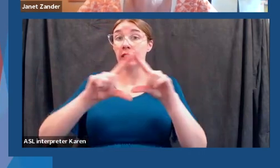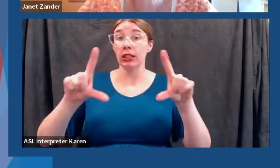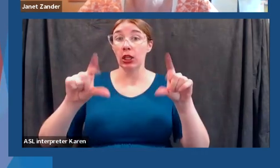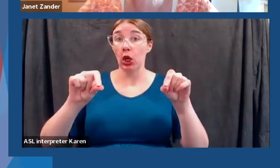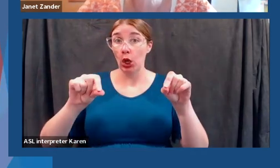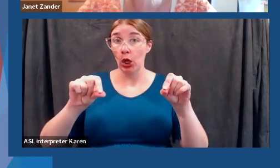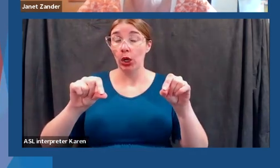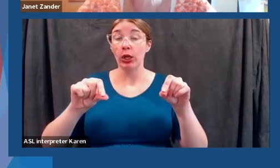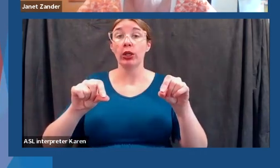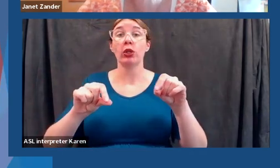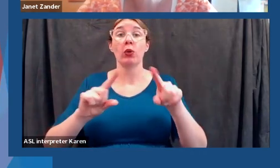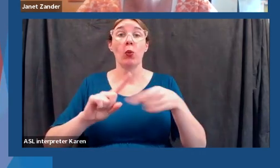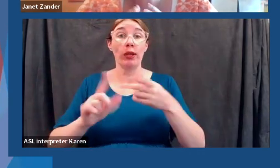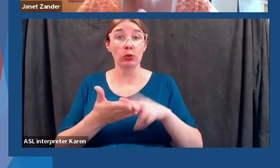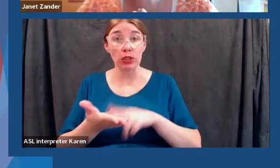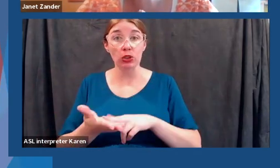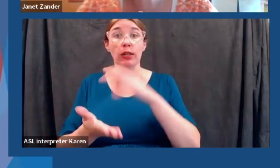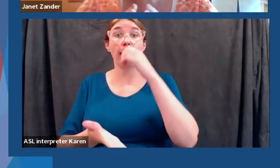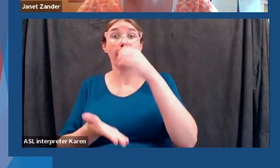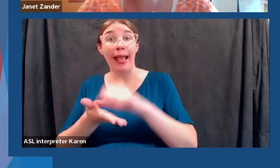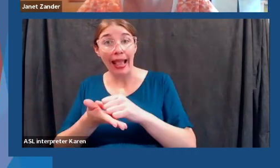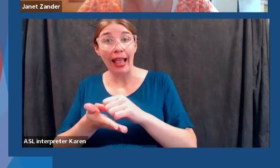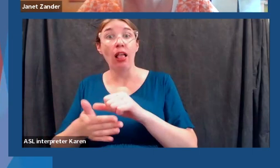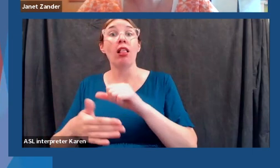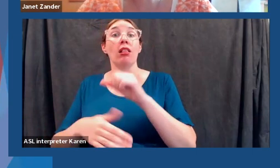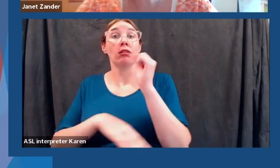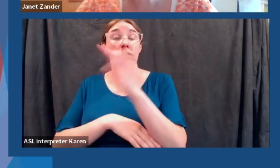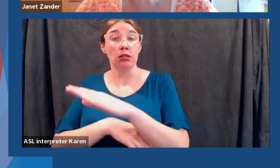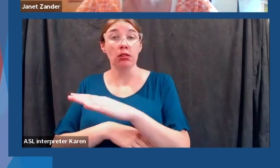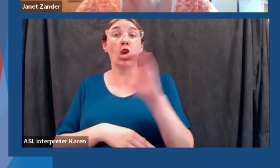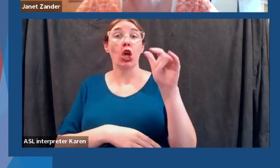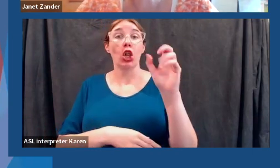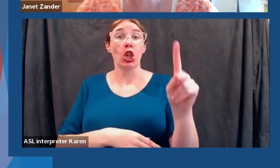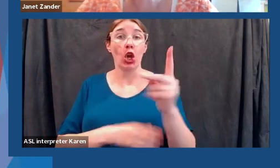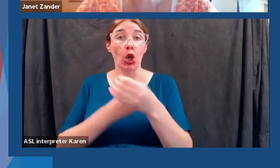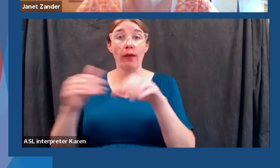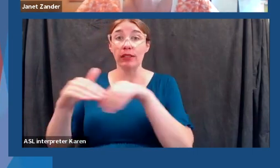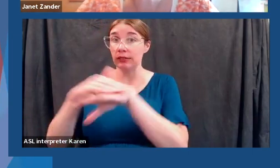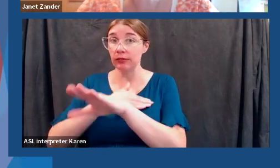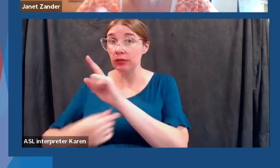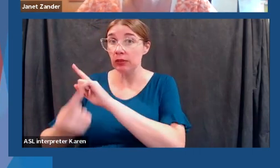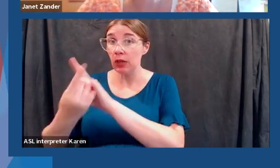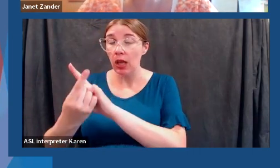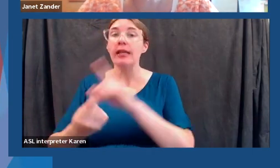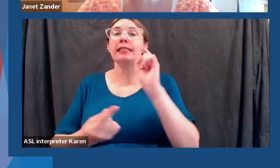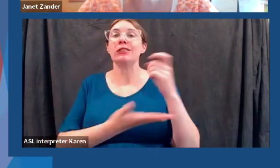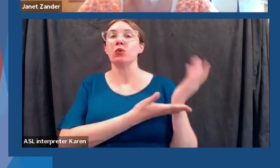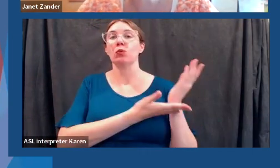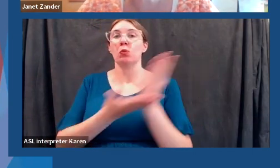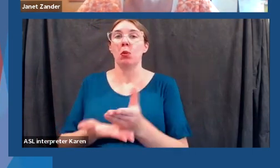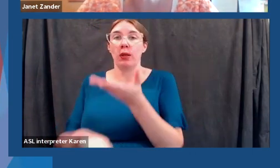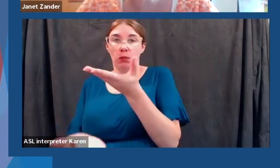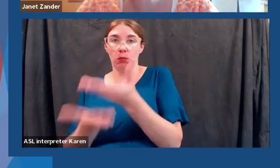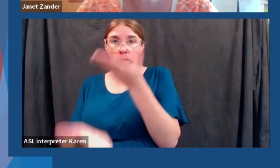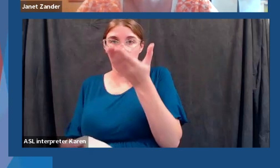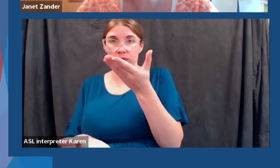by mail or in your clerk's office, you need to bring some sort of proof of residence document. That proof can take a wide